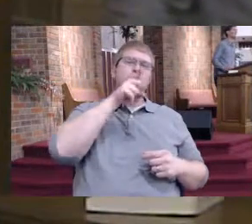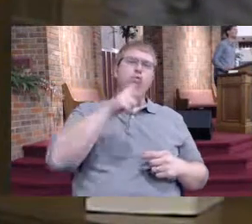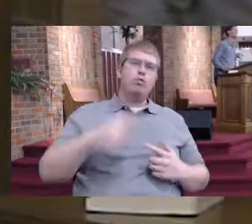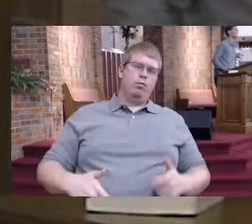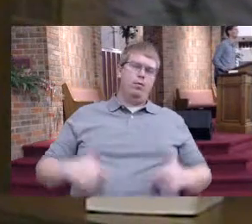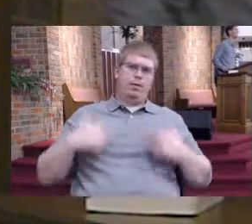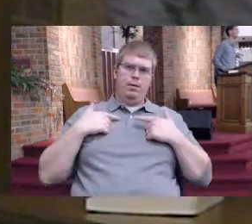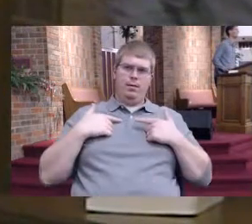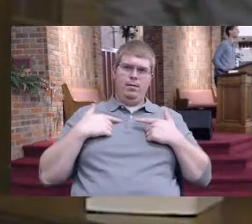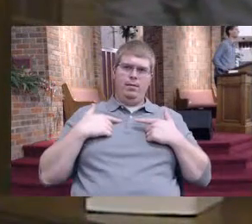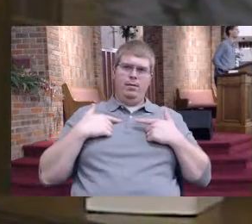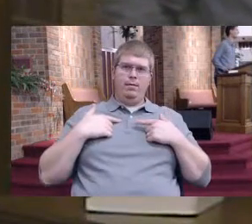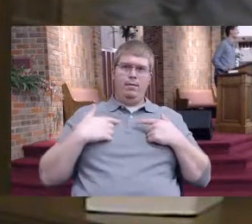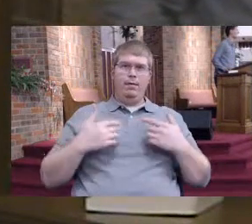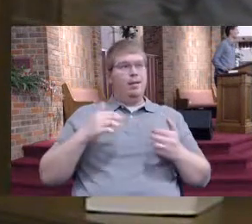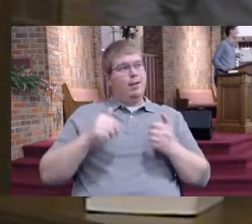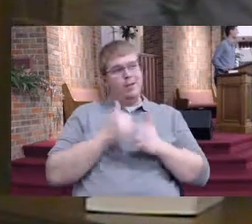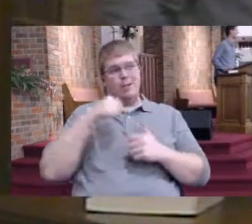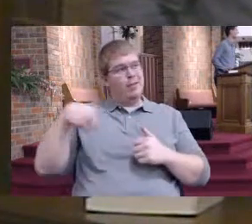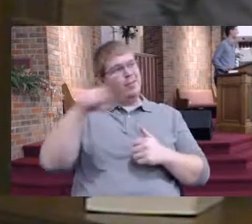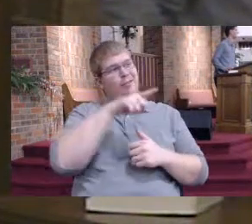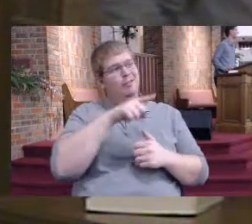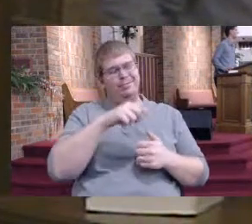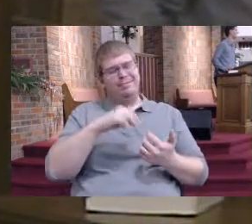probably doesn't mean moving to Tabora, Tanzania.